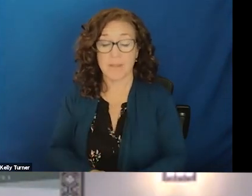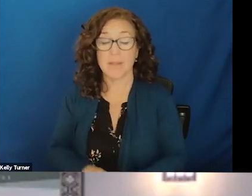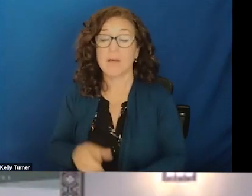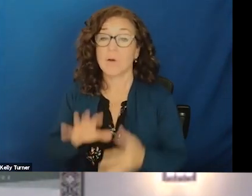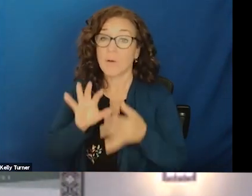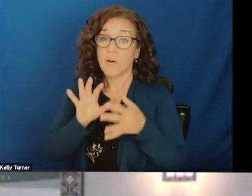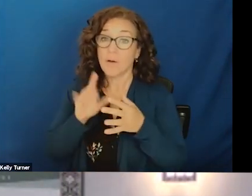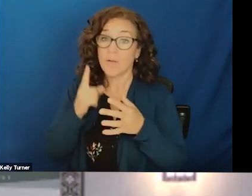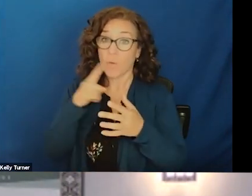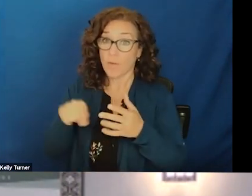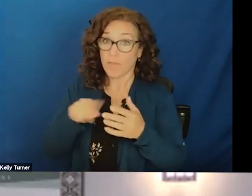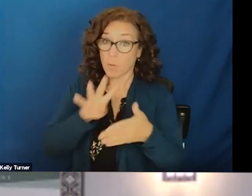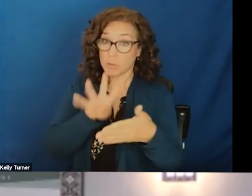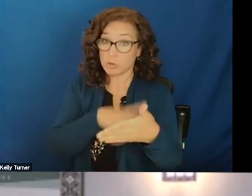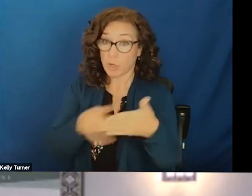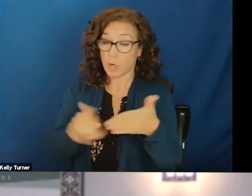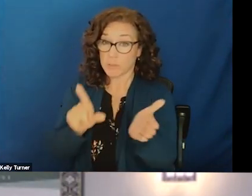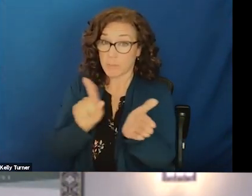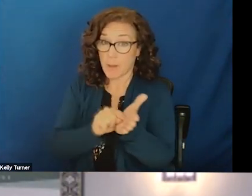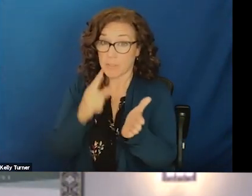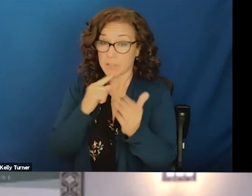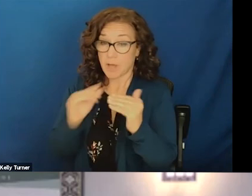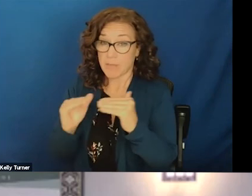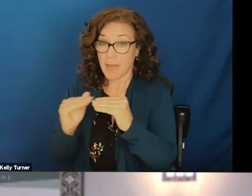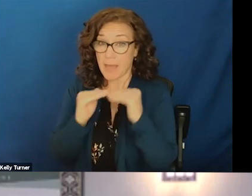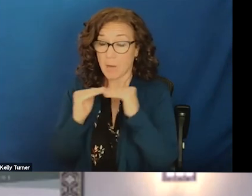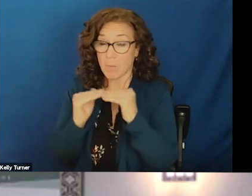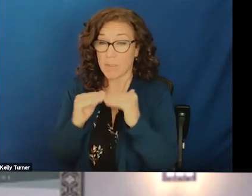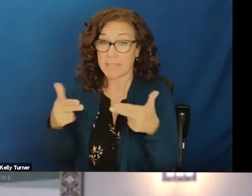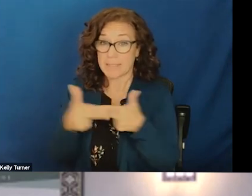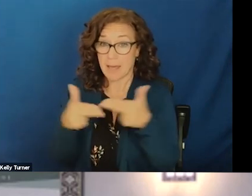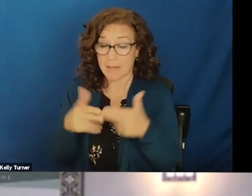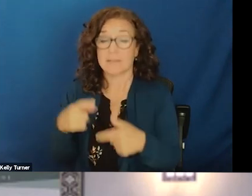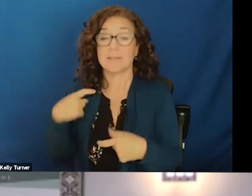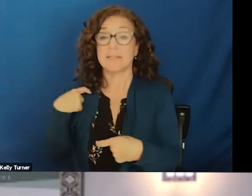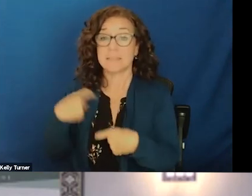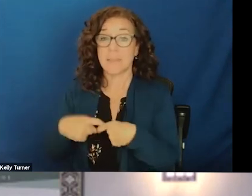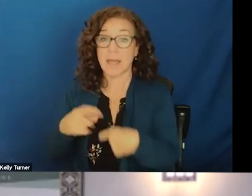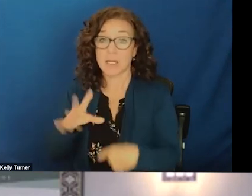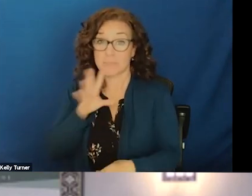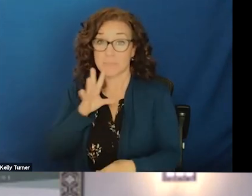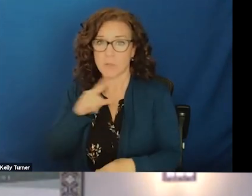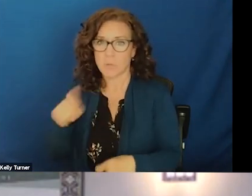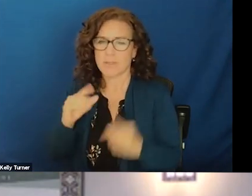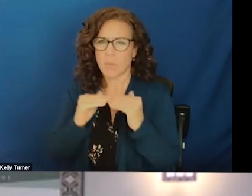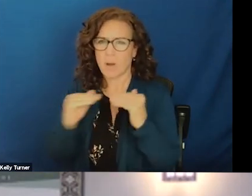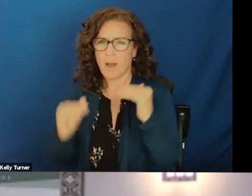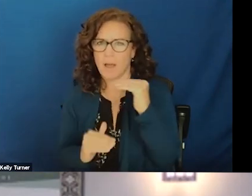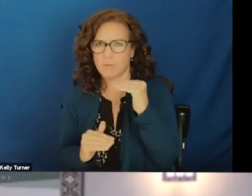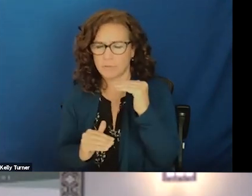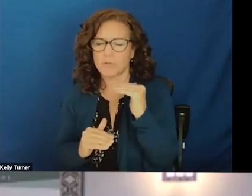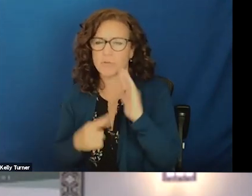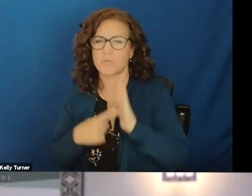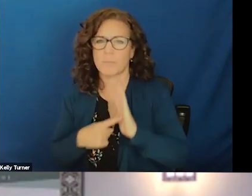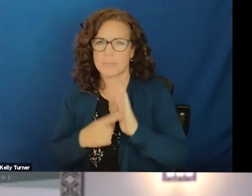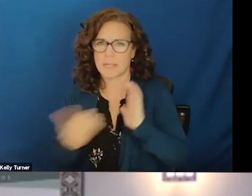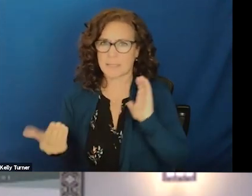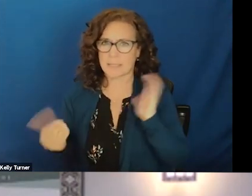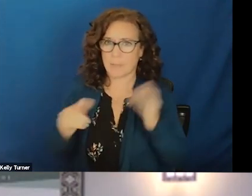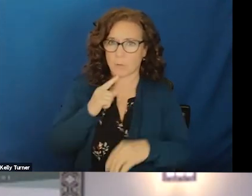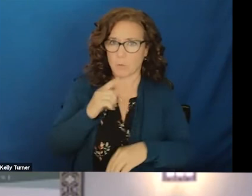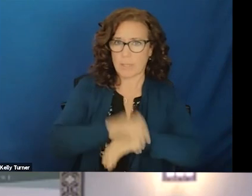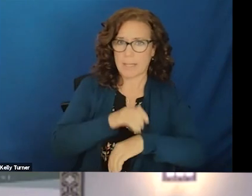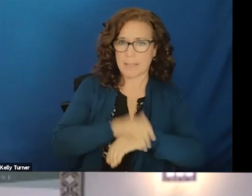equity slides for tonight's meeting, Spanish speakers were significantly underrepresented in comparison to their English-speaking